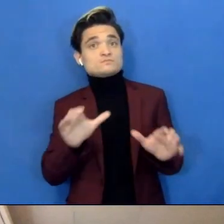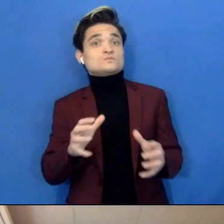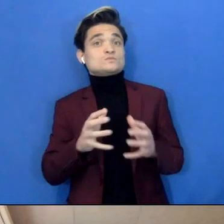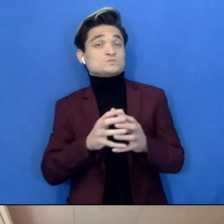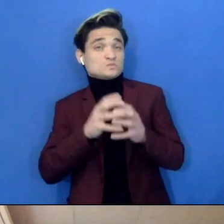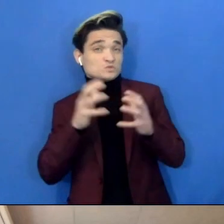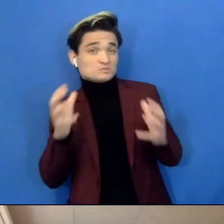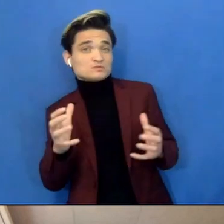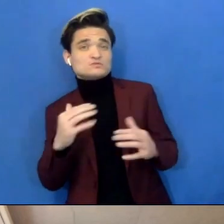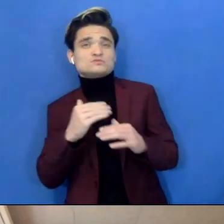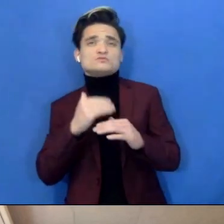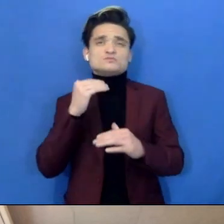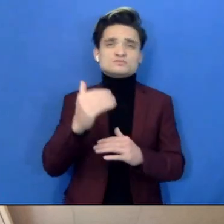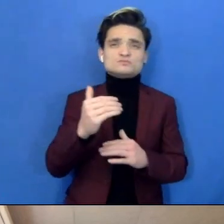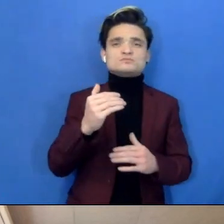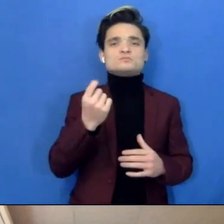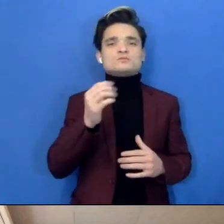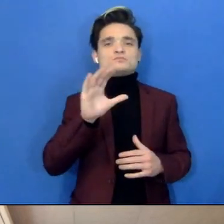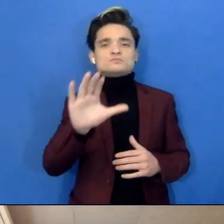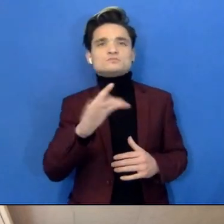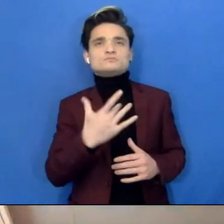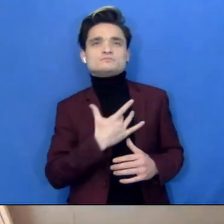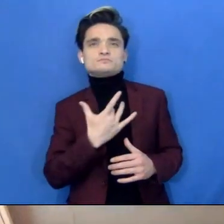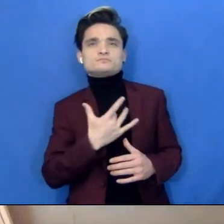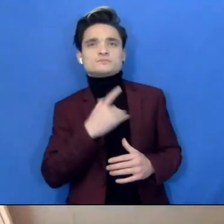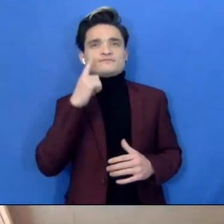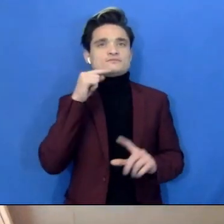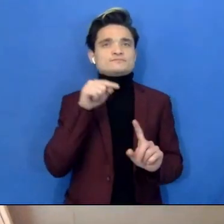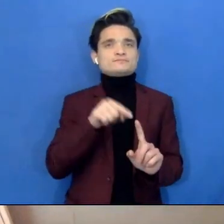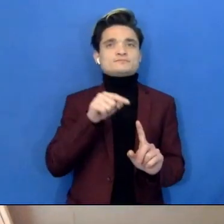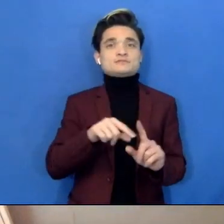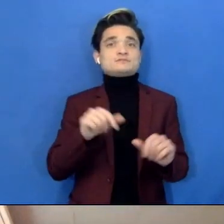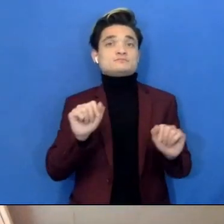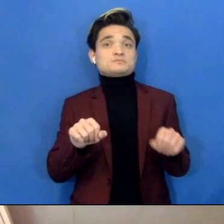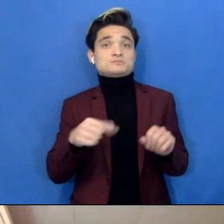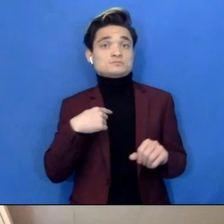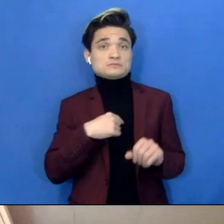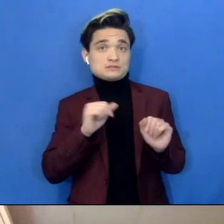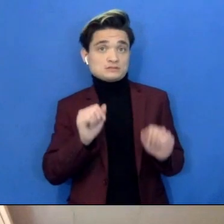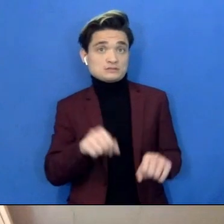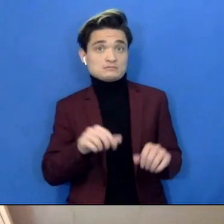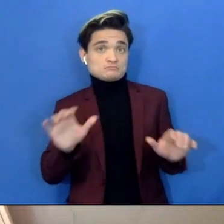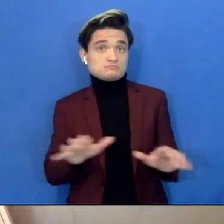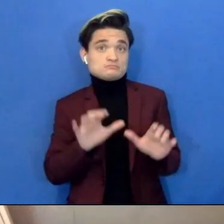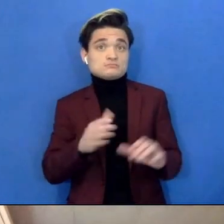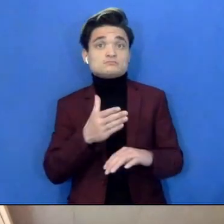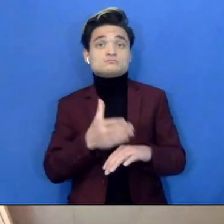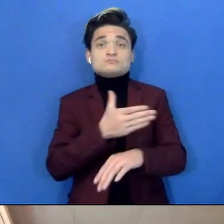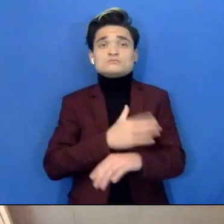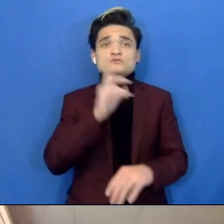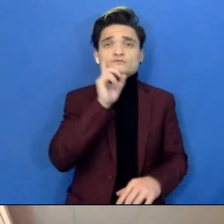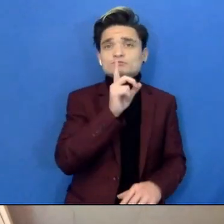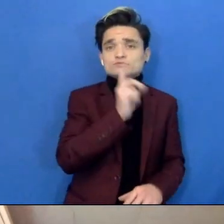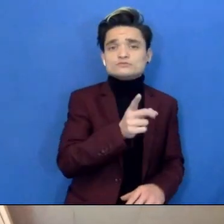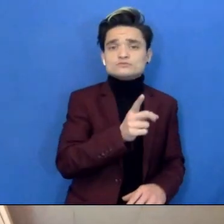thoughts on this? Do you think we can do better? And so I would like to ask the same question to all of you. We begin with